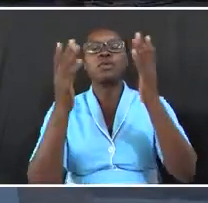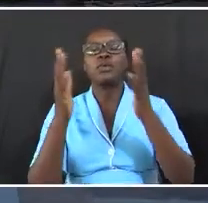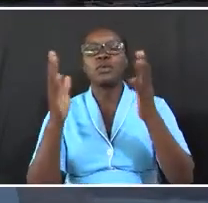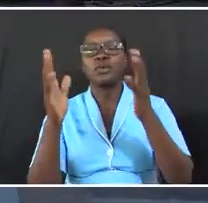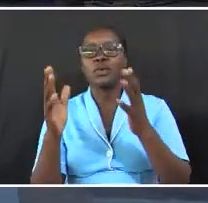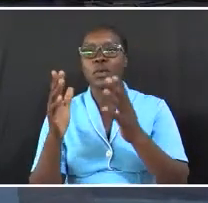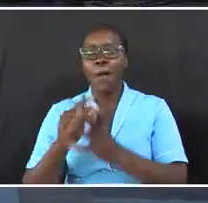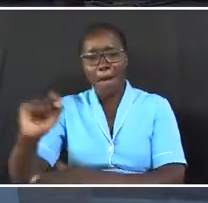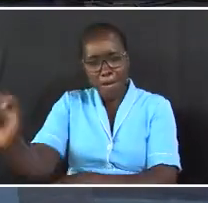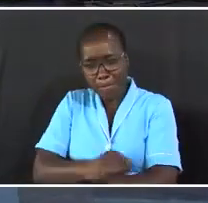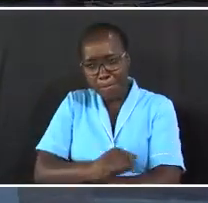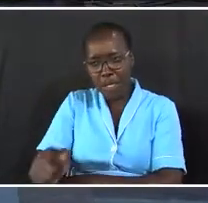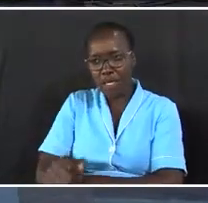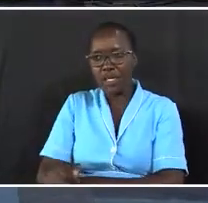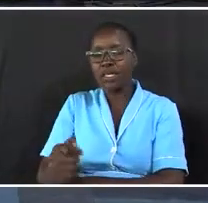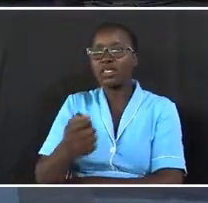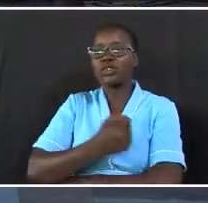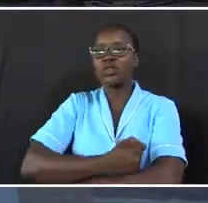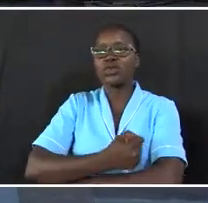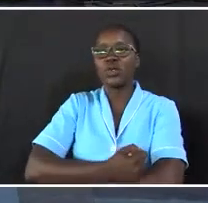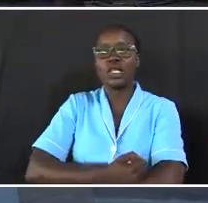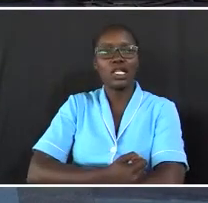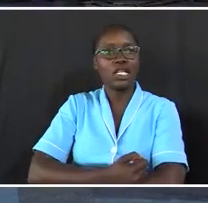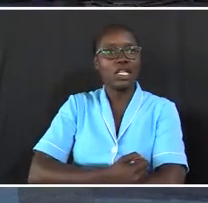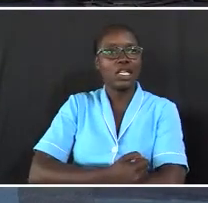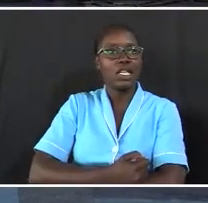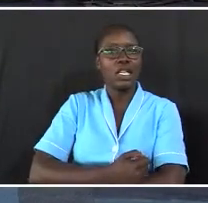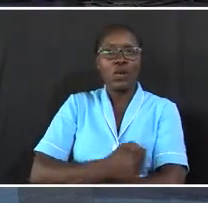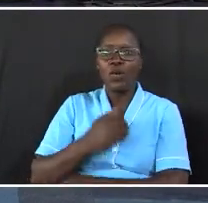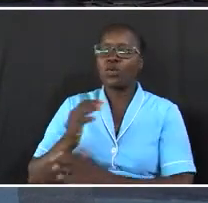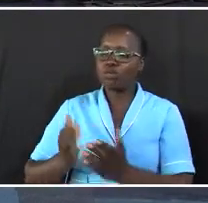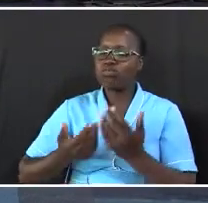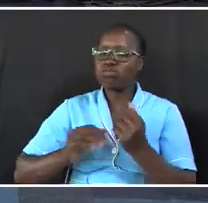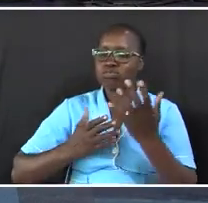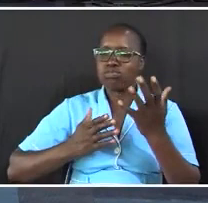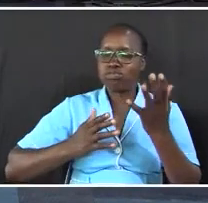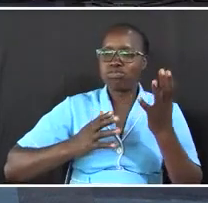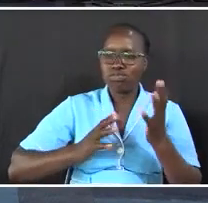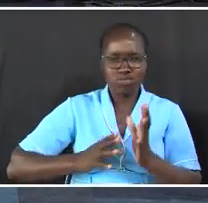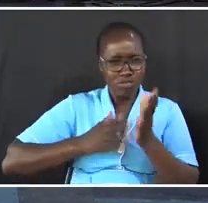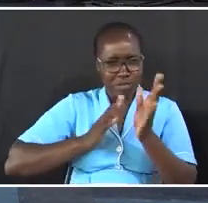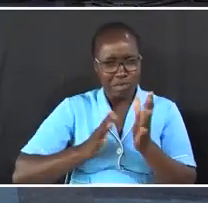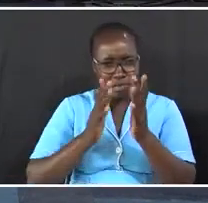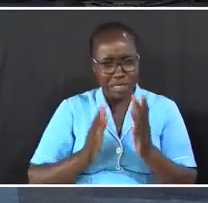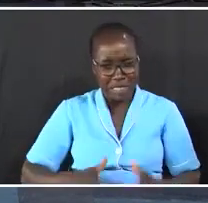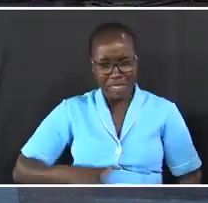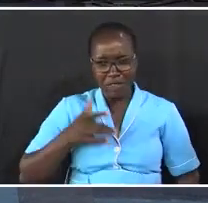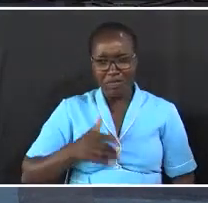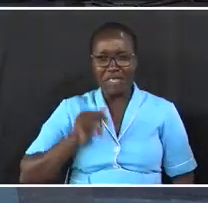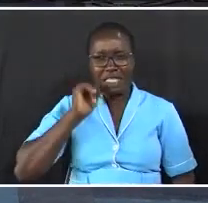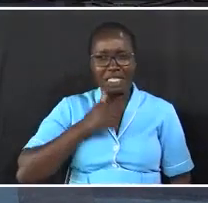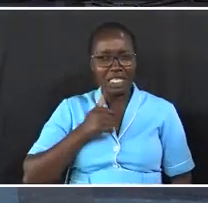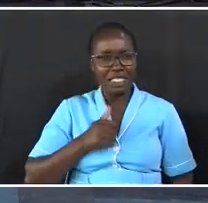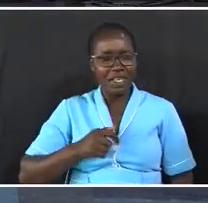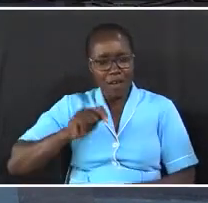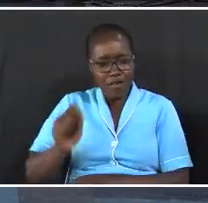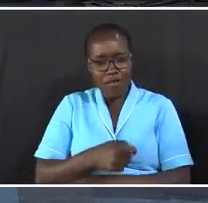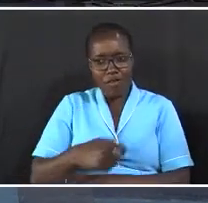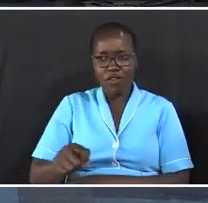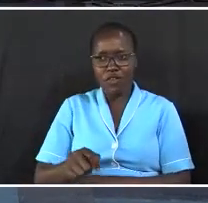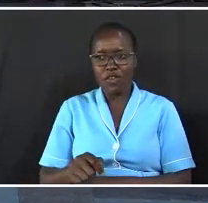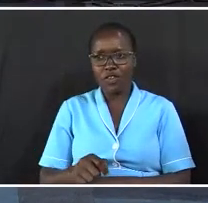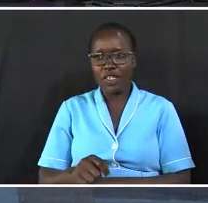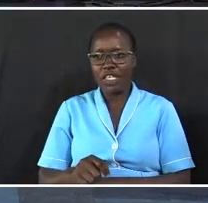hockey player, a player in school. And we used to be cheered. You know, when I'm playing hockey, it felt nice when I'm doing. They used to call me